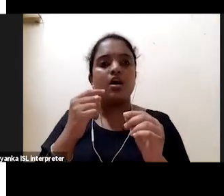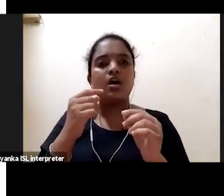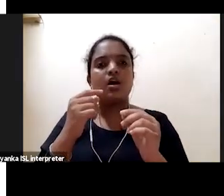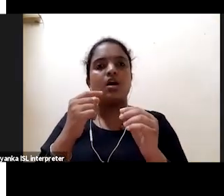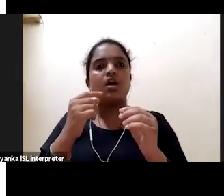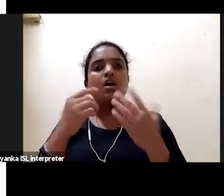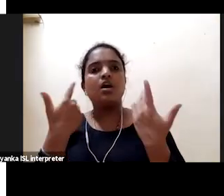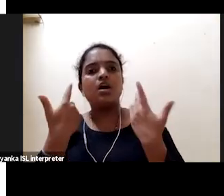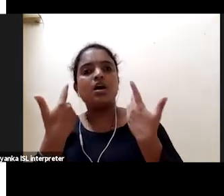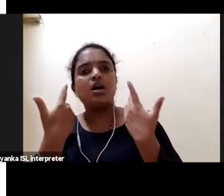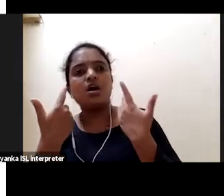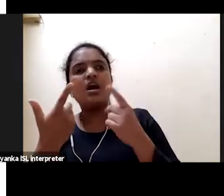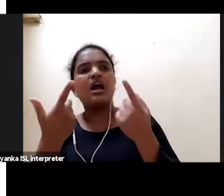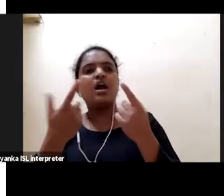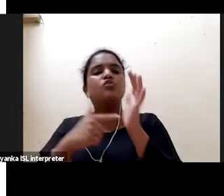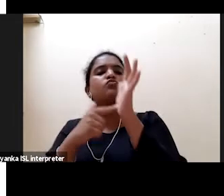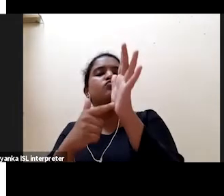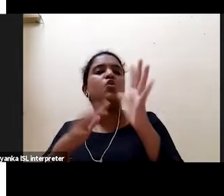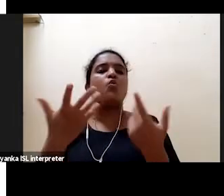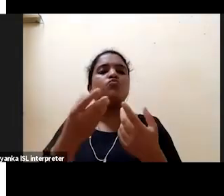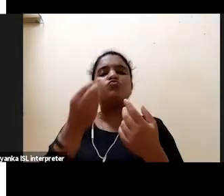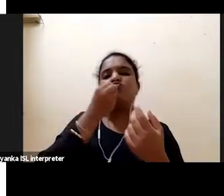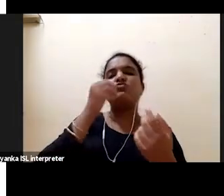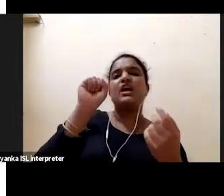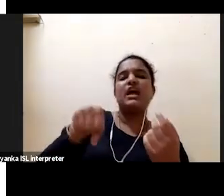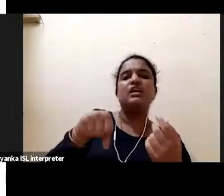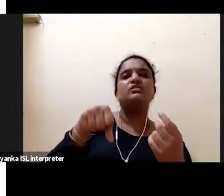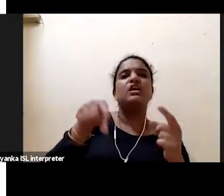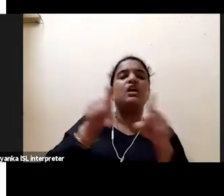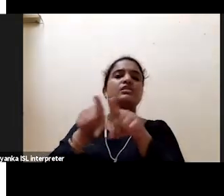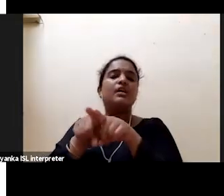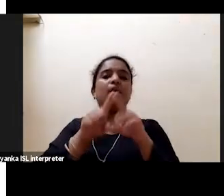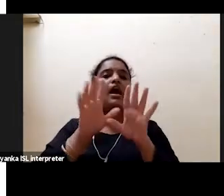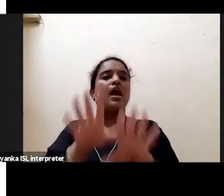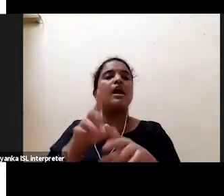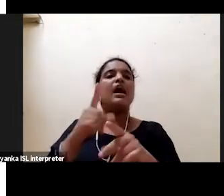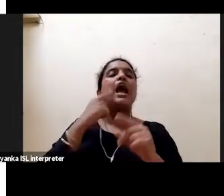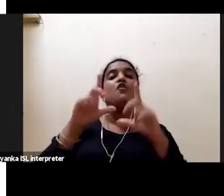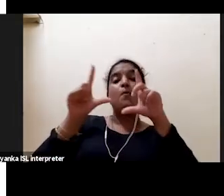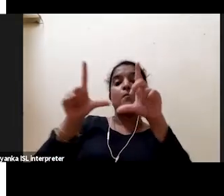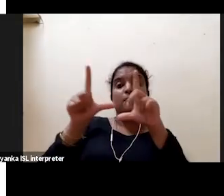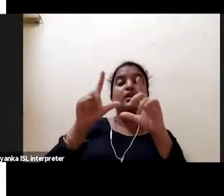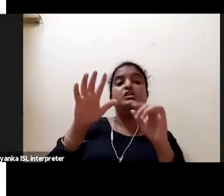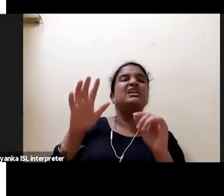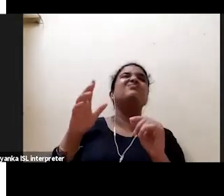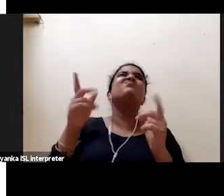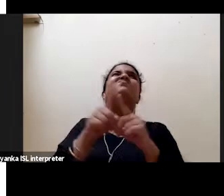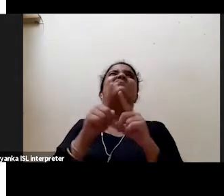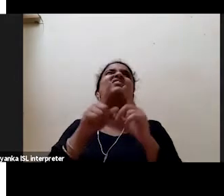literally that's all you need. Uh, but then sometimes that's a picture is not enough, and it's good to convey